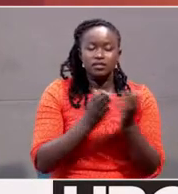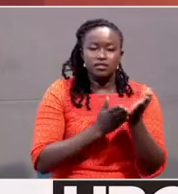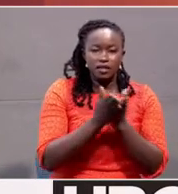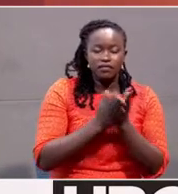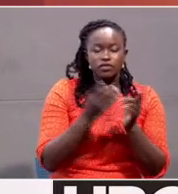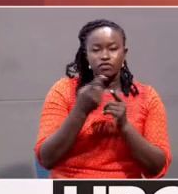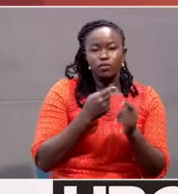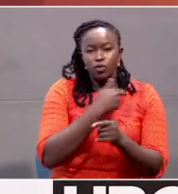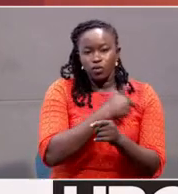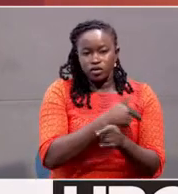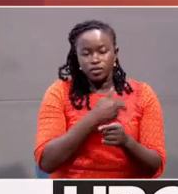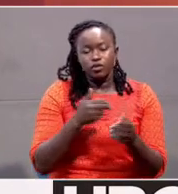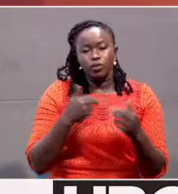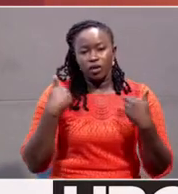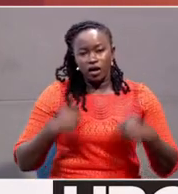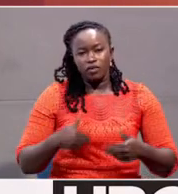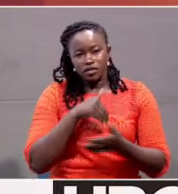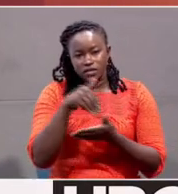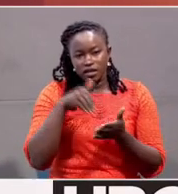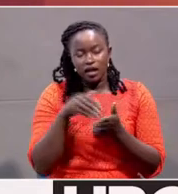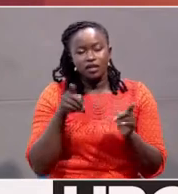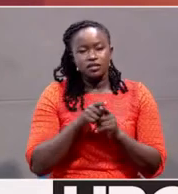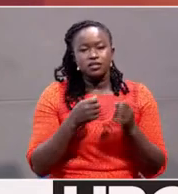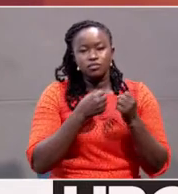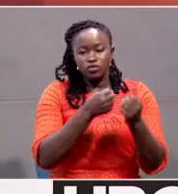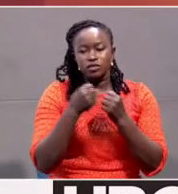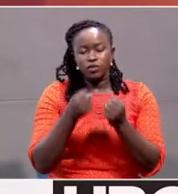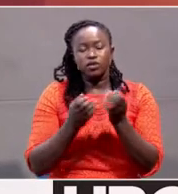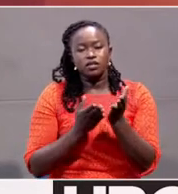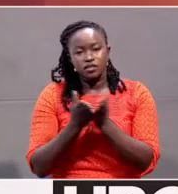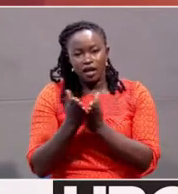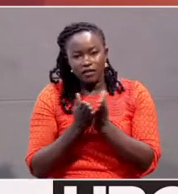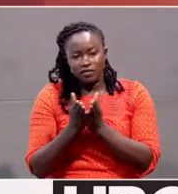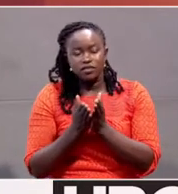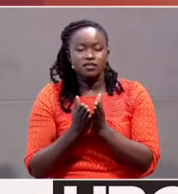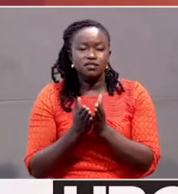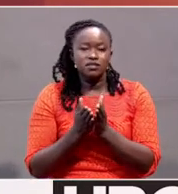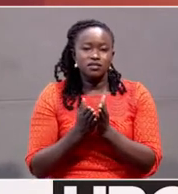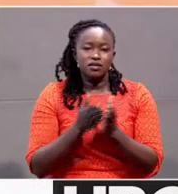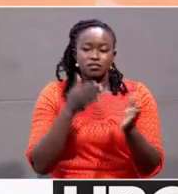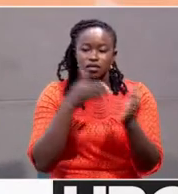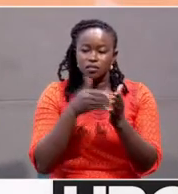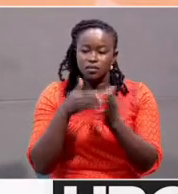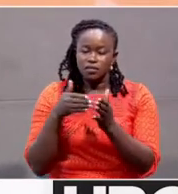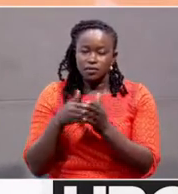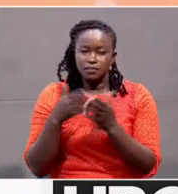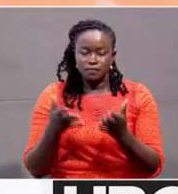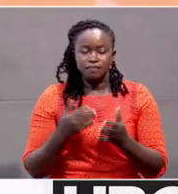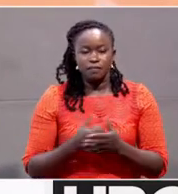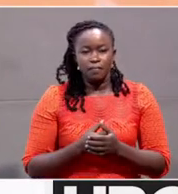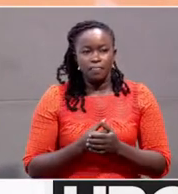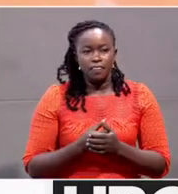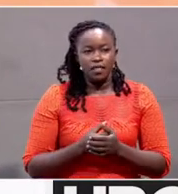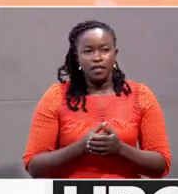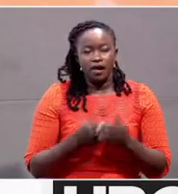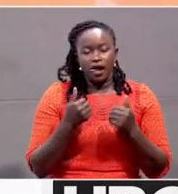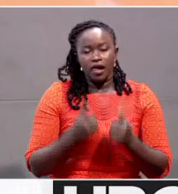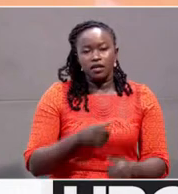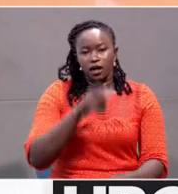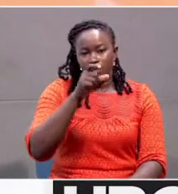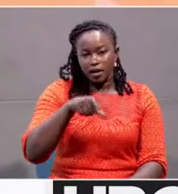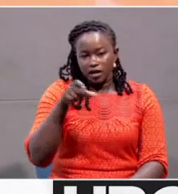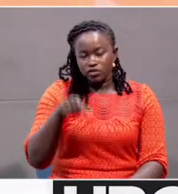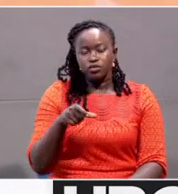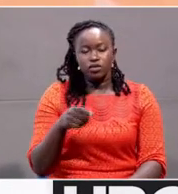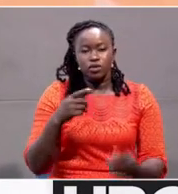health centers, the transportation services, public services were burned down. As a young person, of course, people will look at